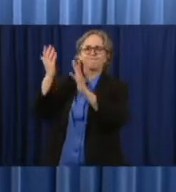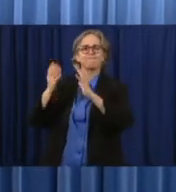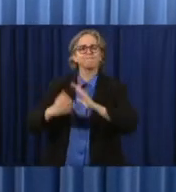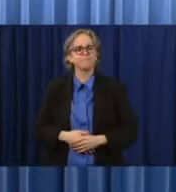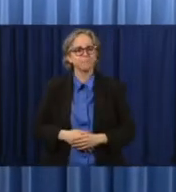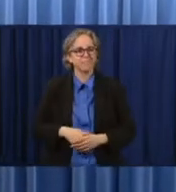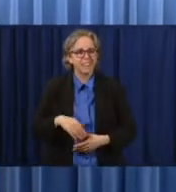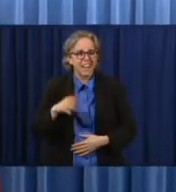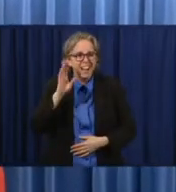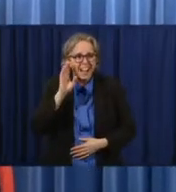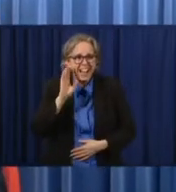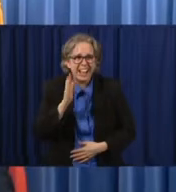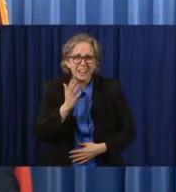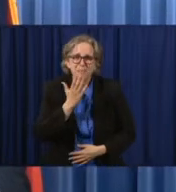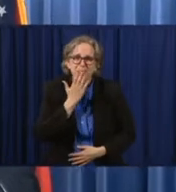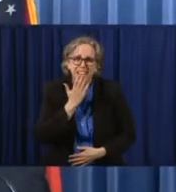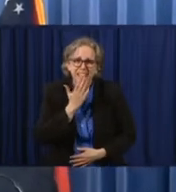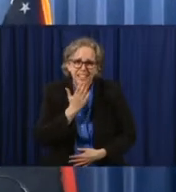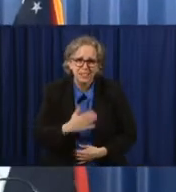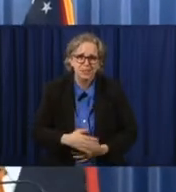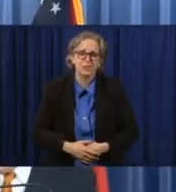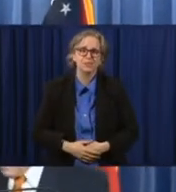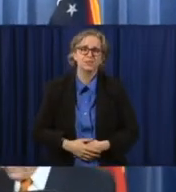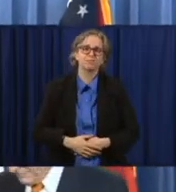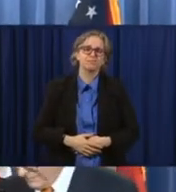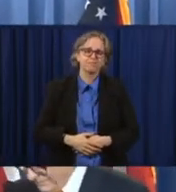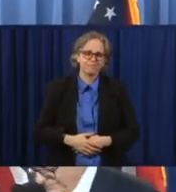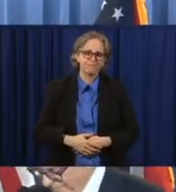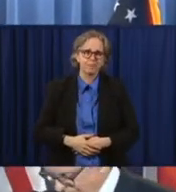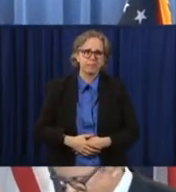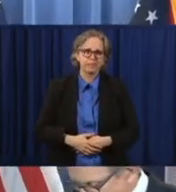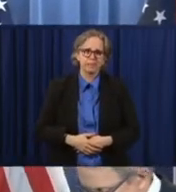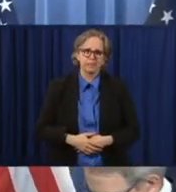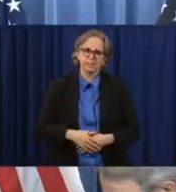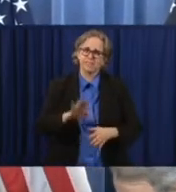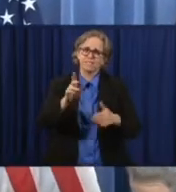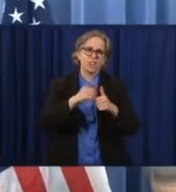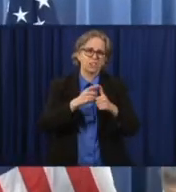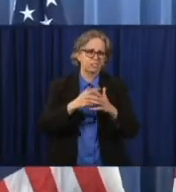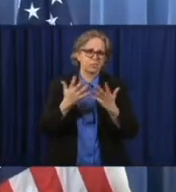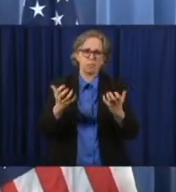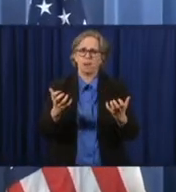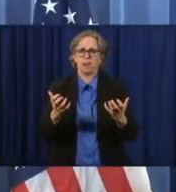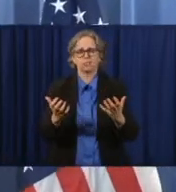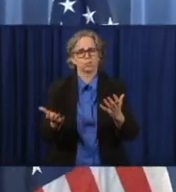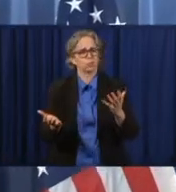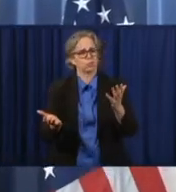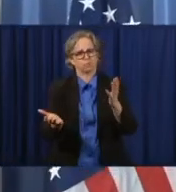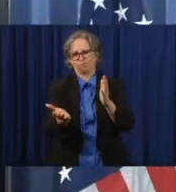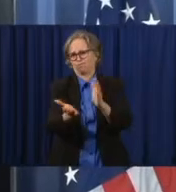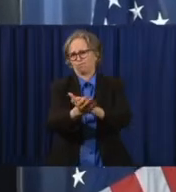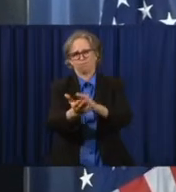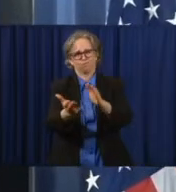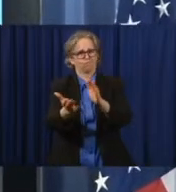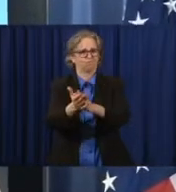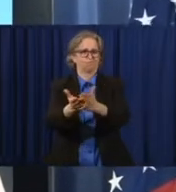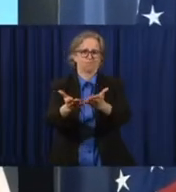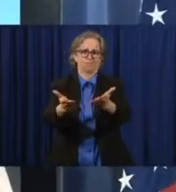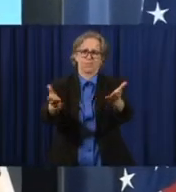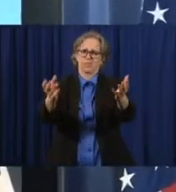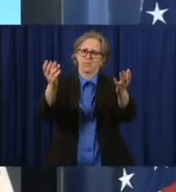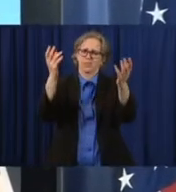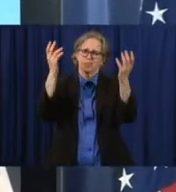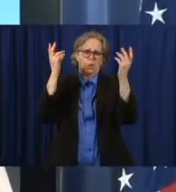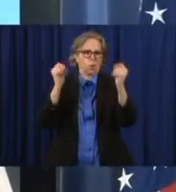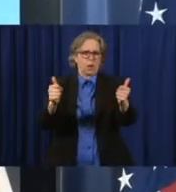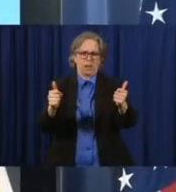thank you. I just want to commend the swift shutting down of Ohio. I